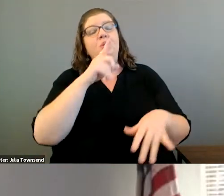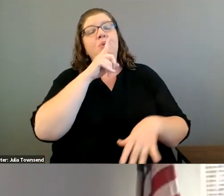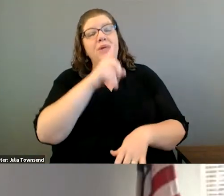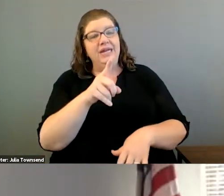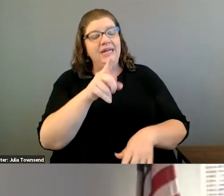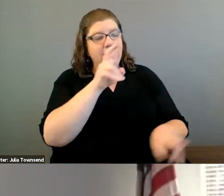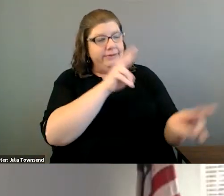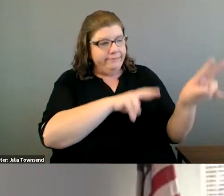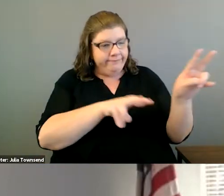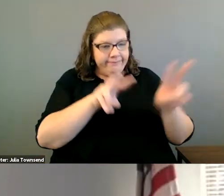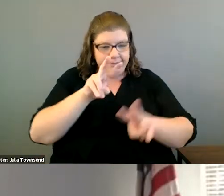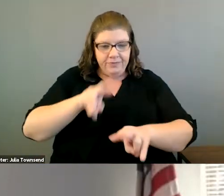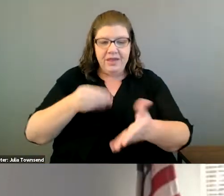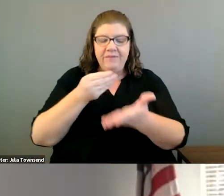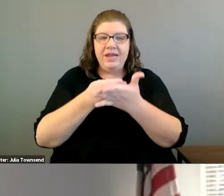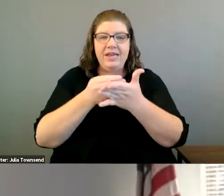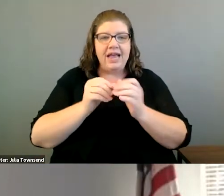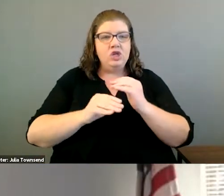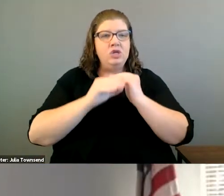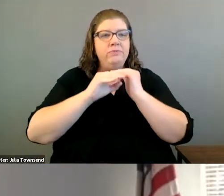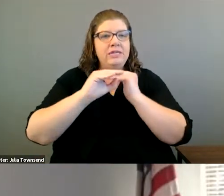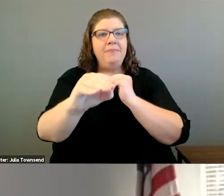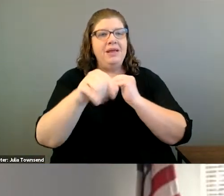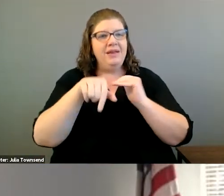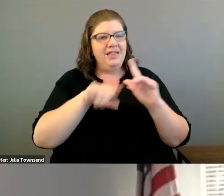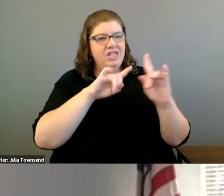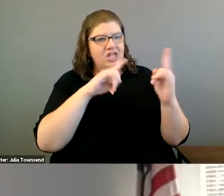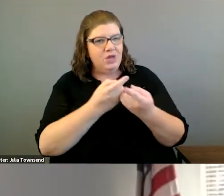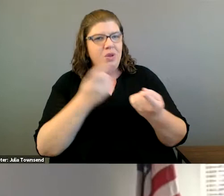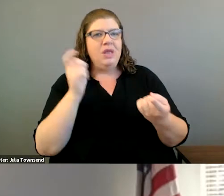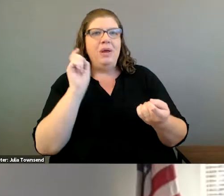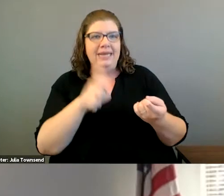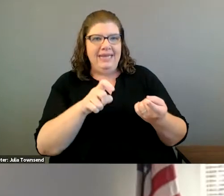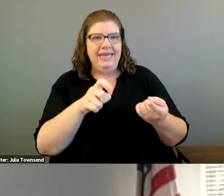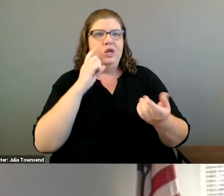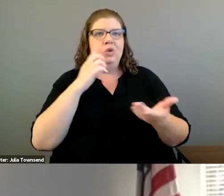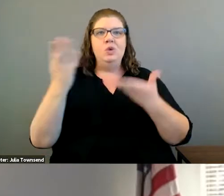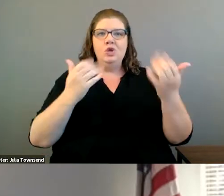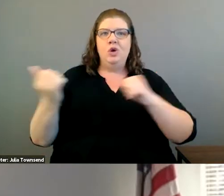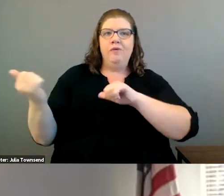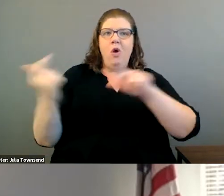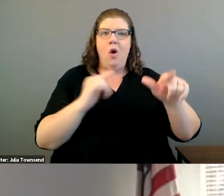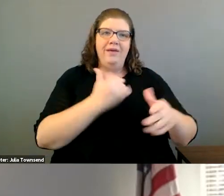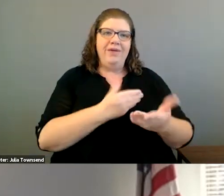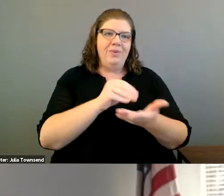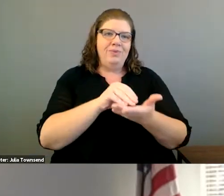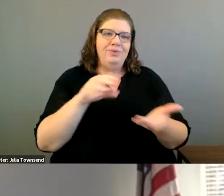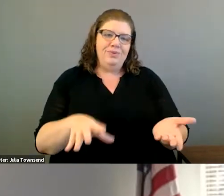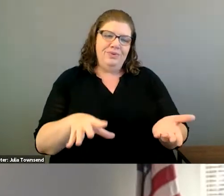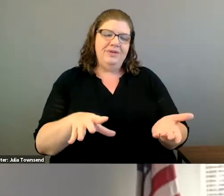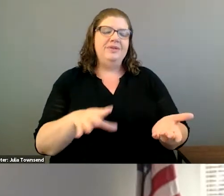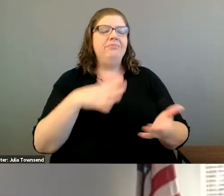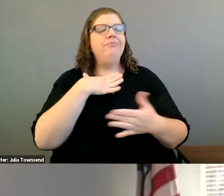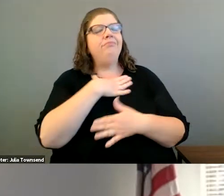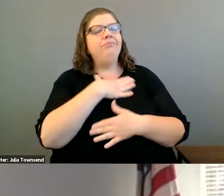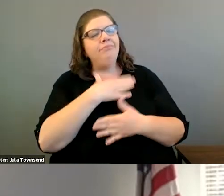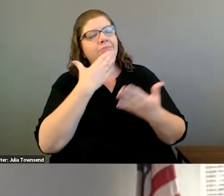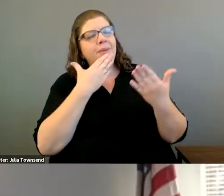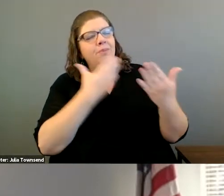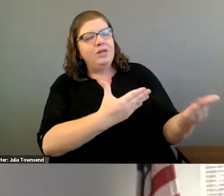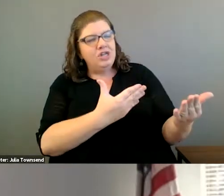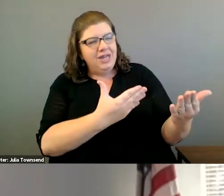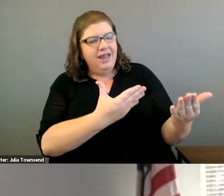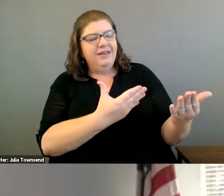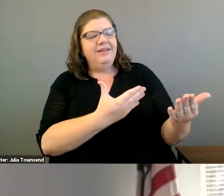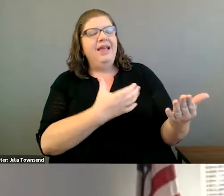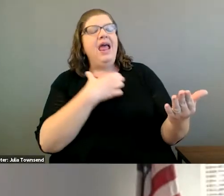giving the financial stability to the district that we need in order to serve all of our students. So I really appreciate it. and wish